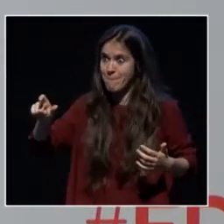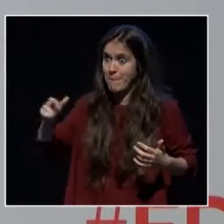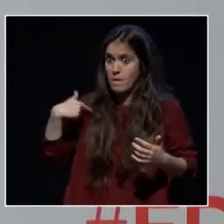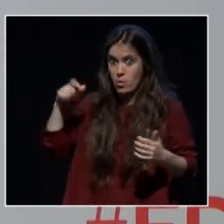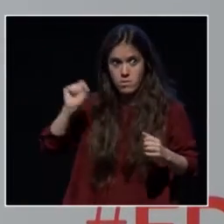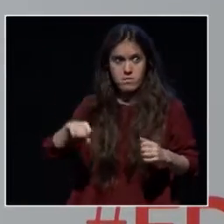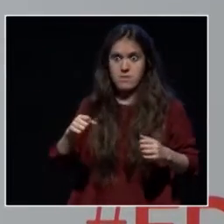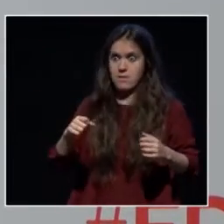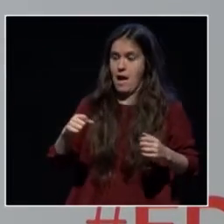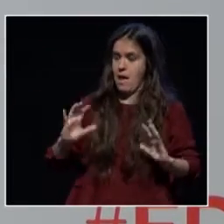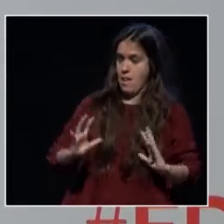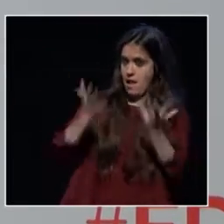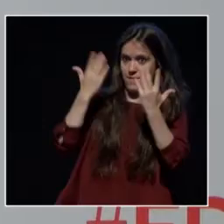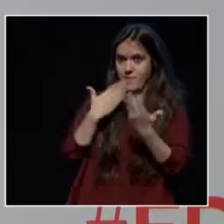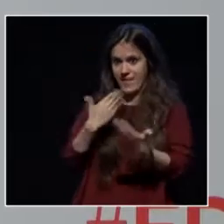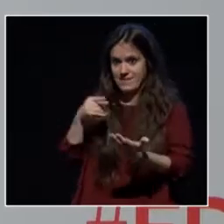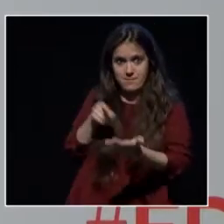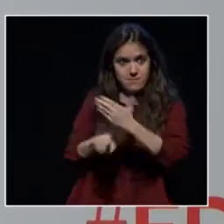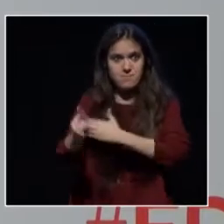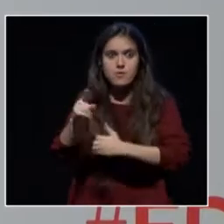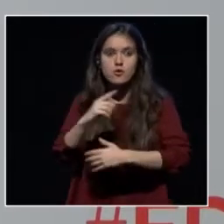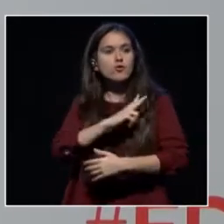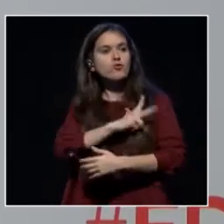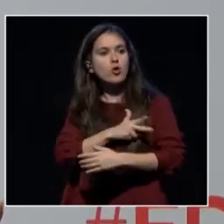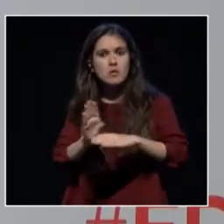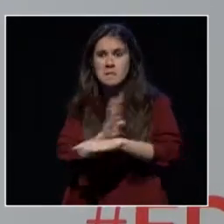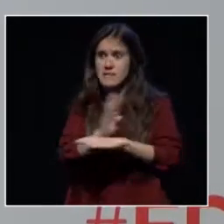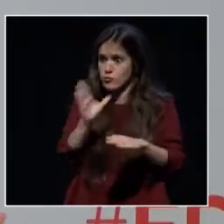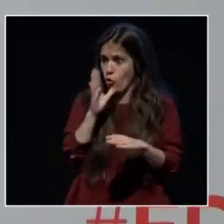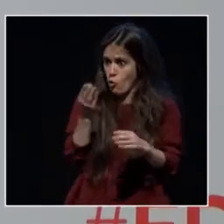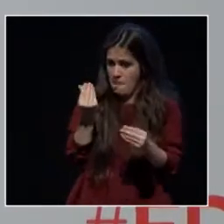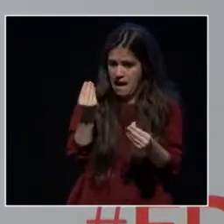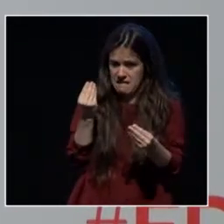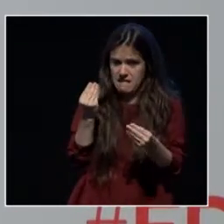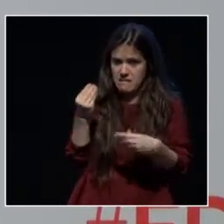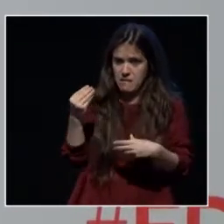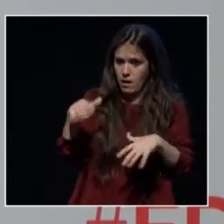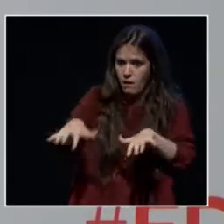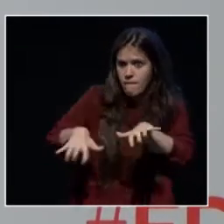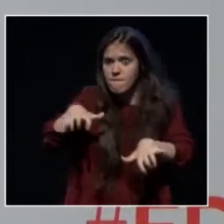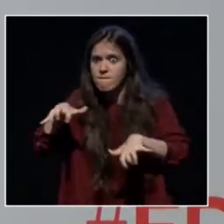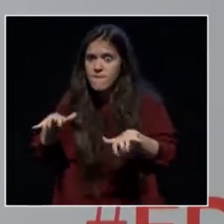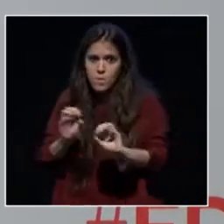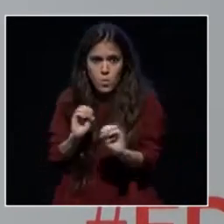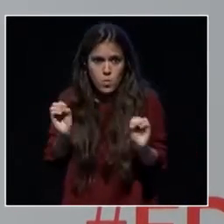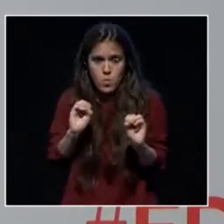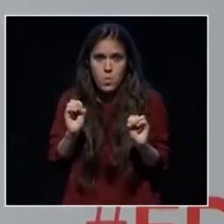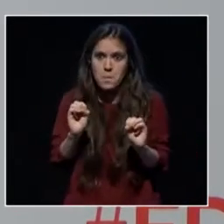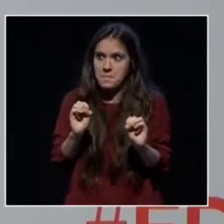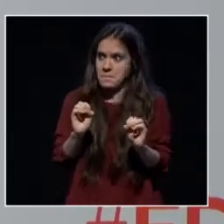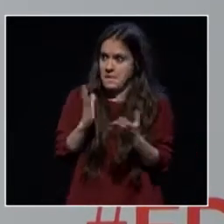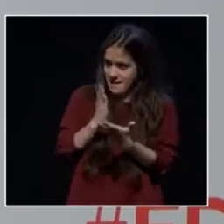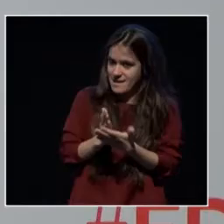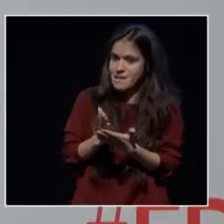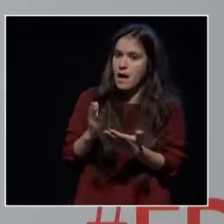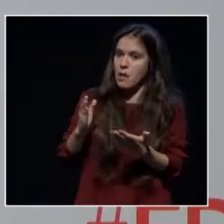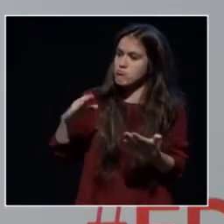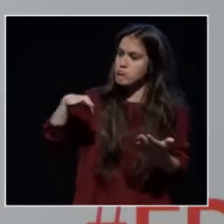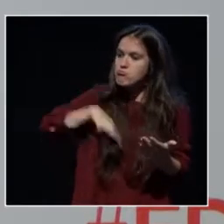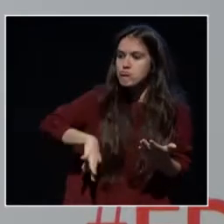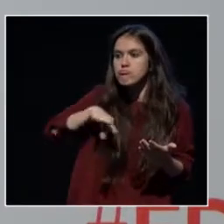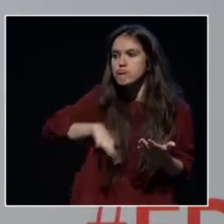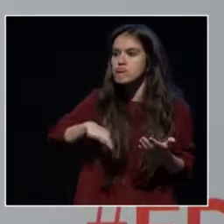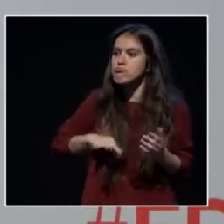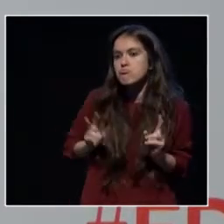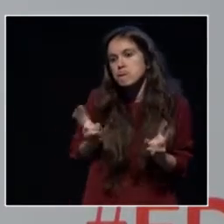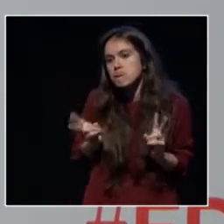honeybee. And it's a social business. Nobody wants to make money, but to make sure that they get the income out of it, and so on. The